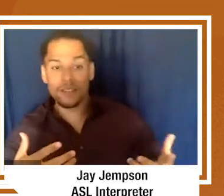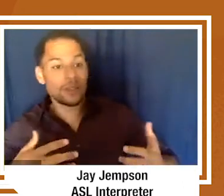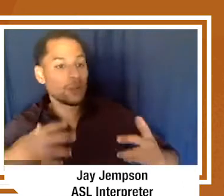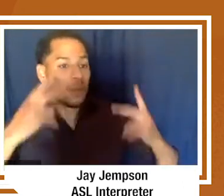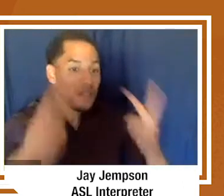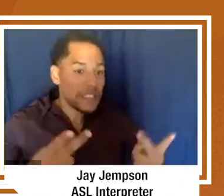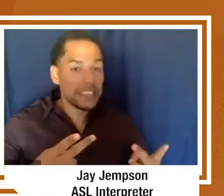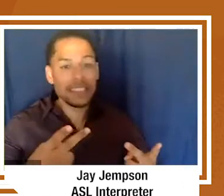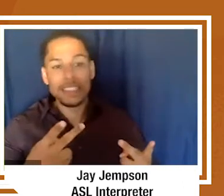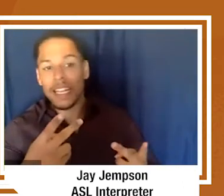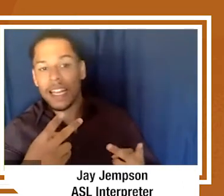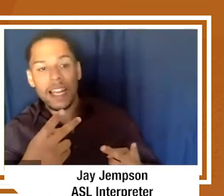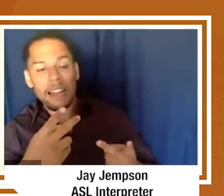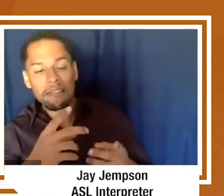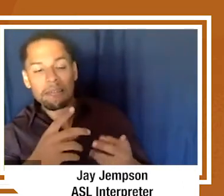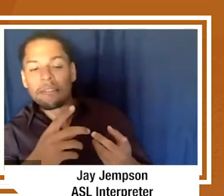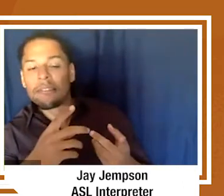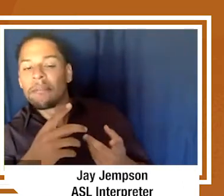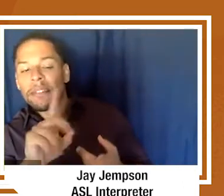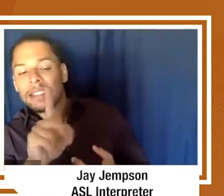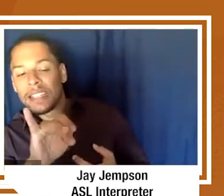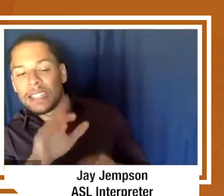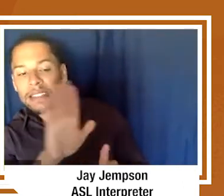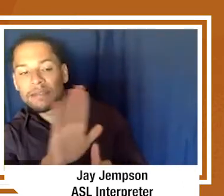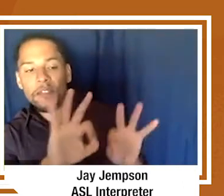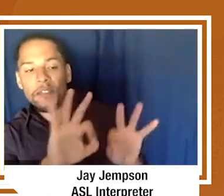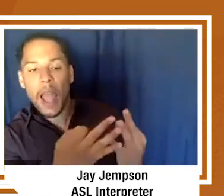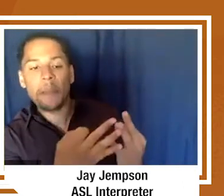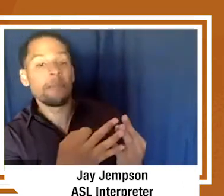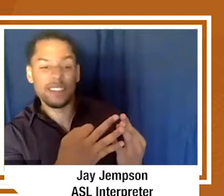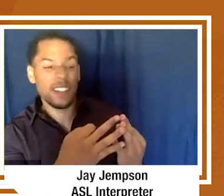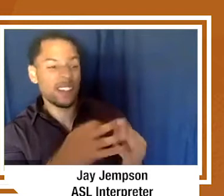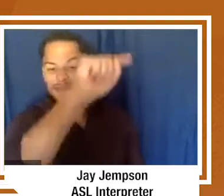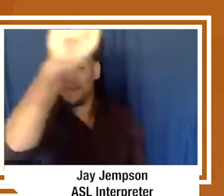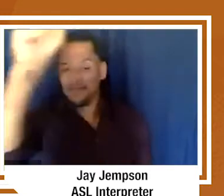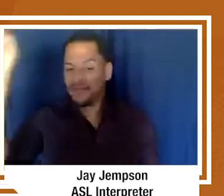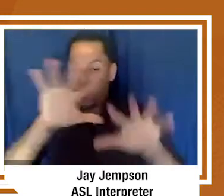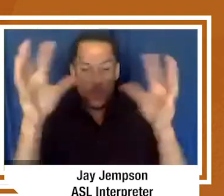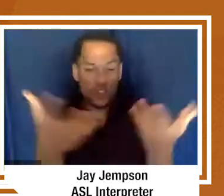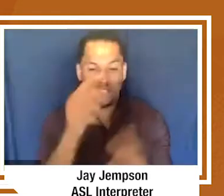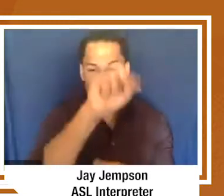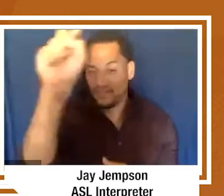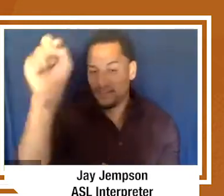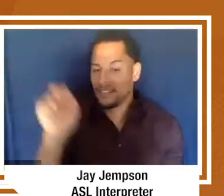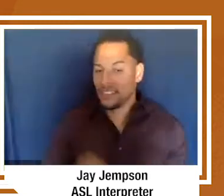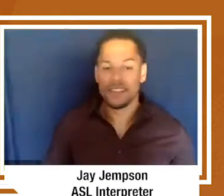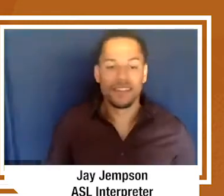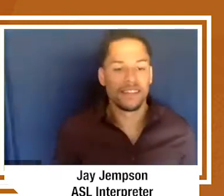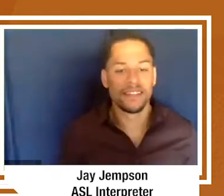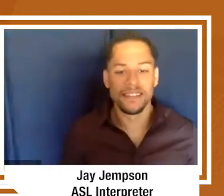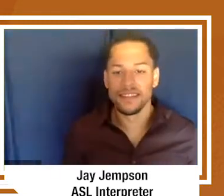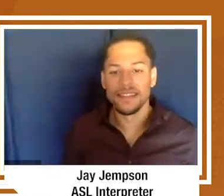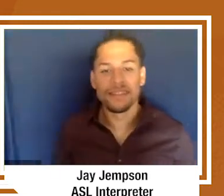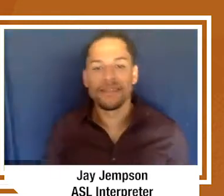So we could check in wherever. I saw you, Aquel. I was like, Aquel be doing. Aquel be is master that chat. Aquel be doing his